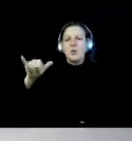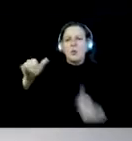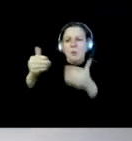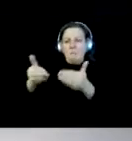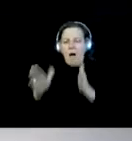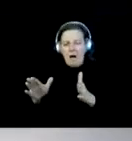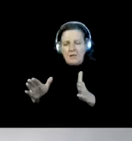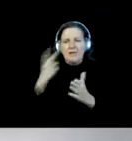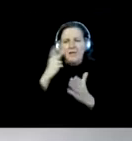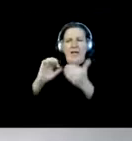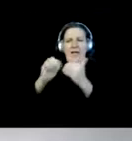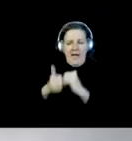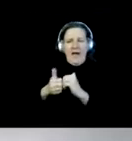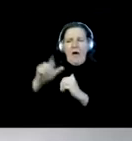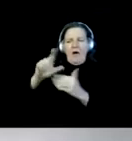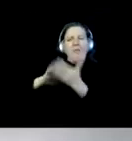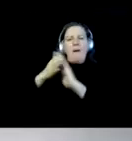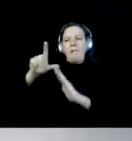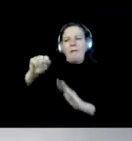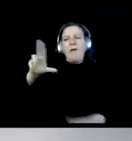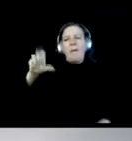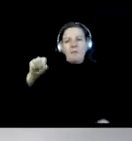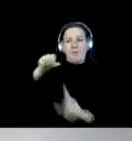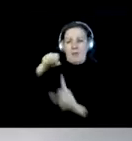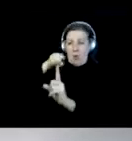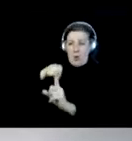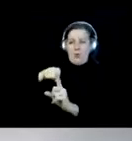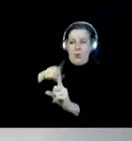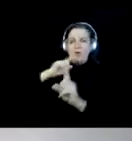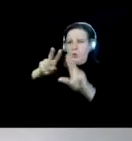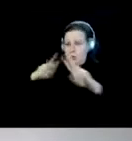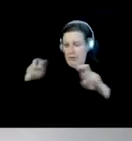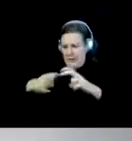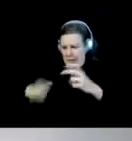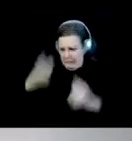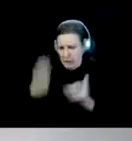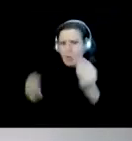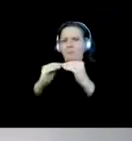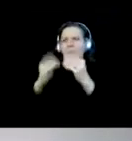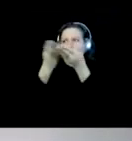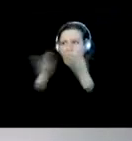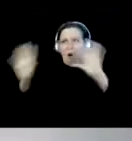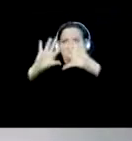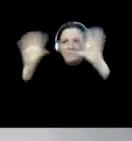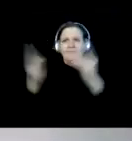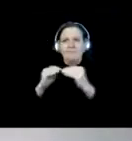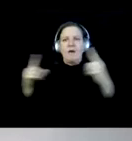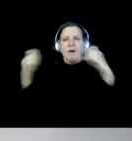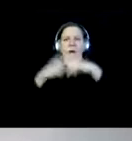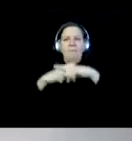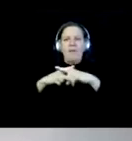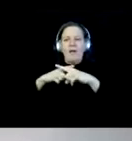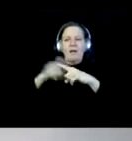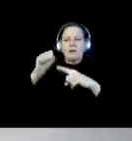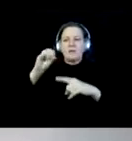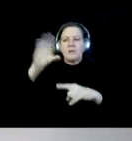these more complex social issues that we have to deal with. Yeah. Yeah, I mean, I hadn't heard that term before that moment,